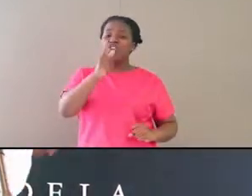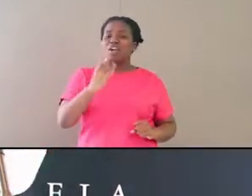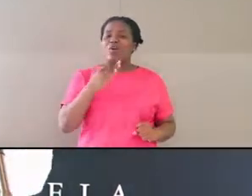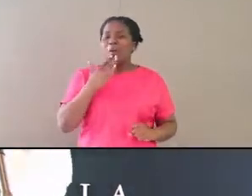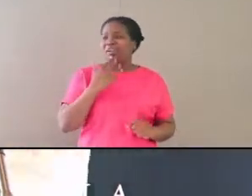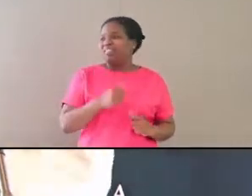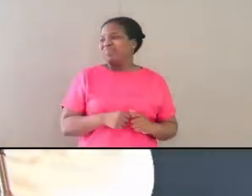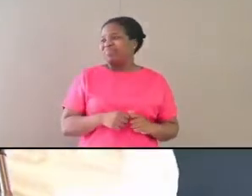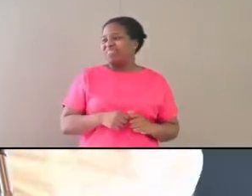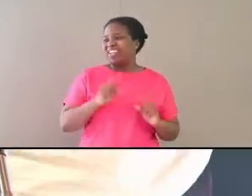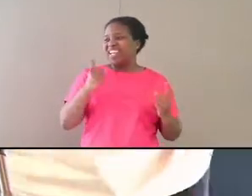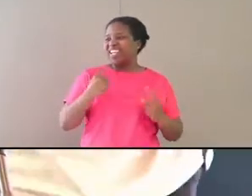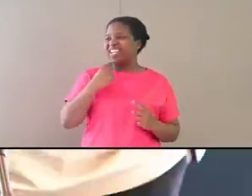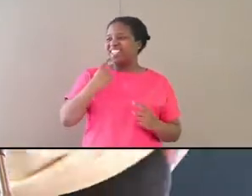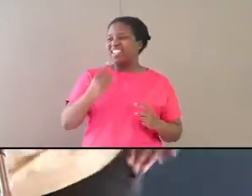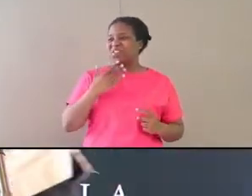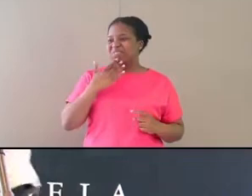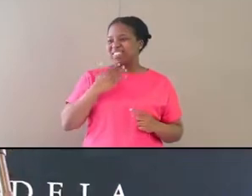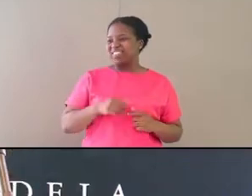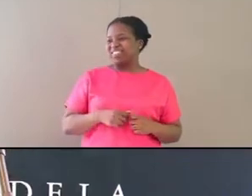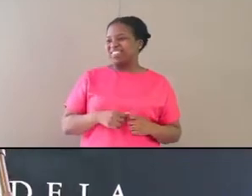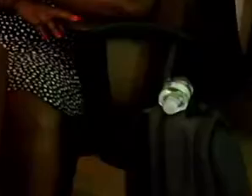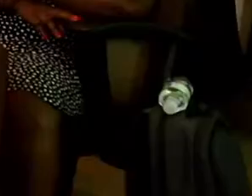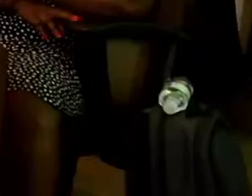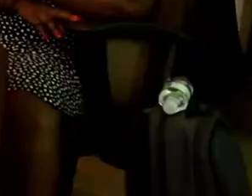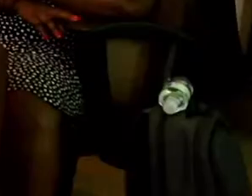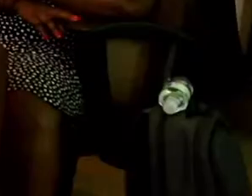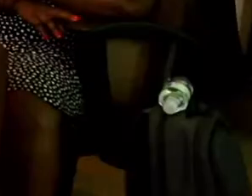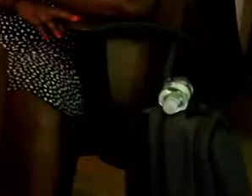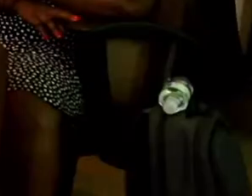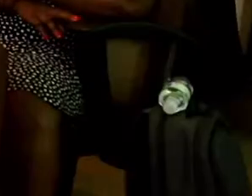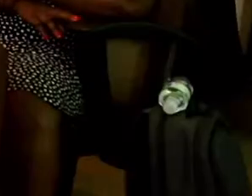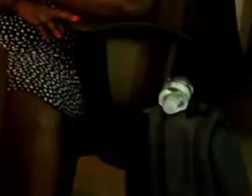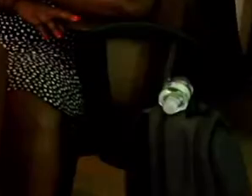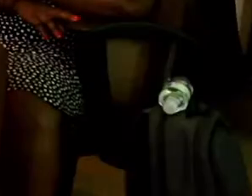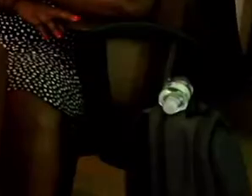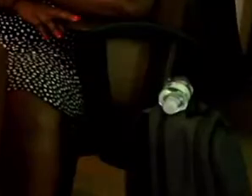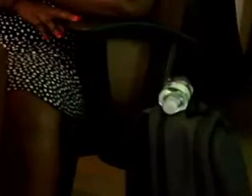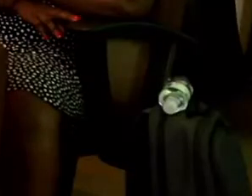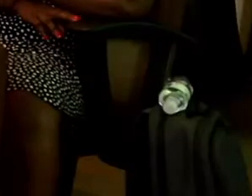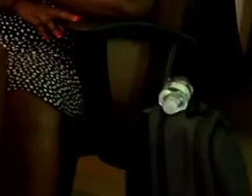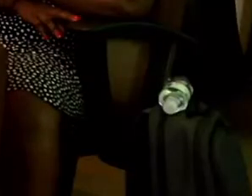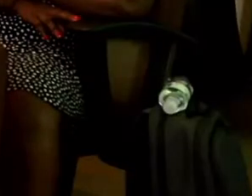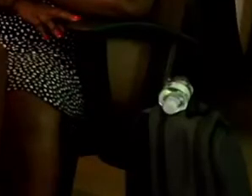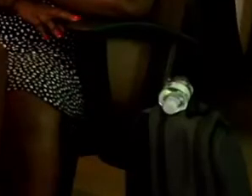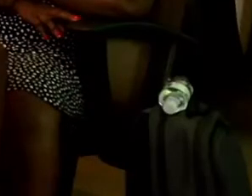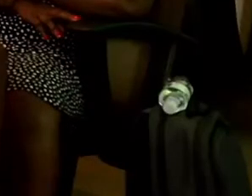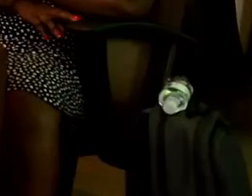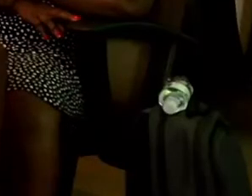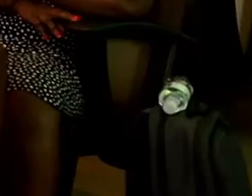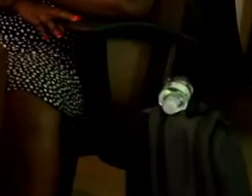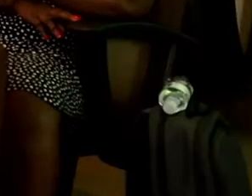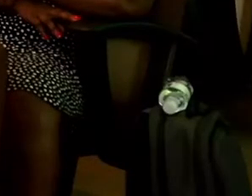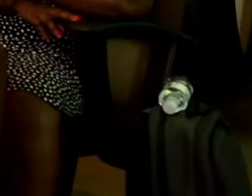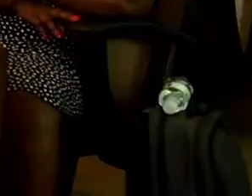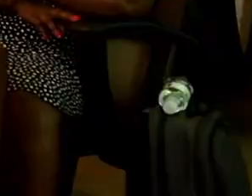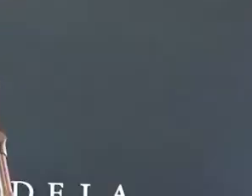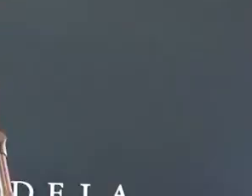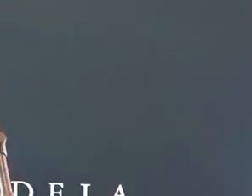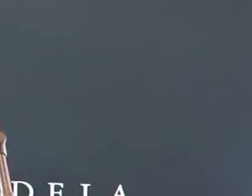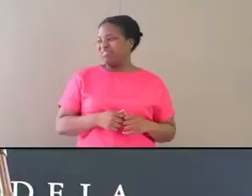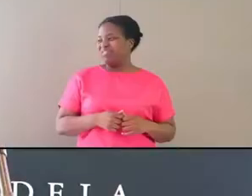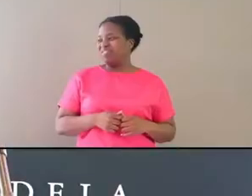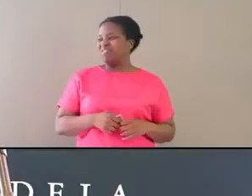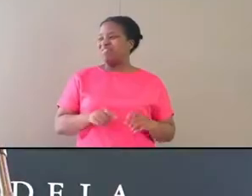I won't tell you which one. But thank you very much. And I think, I won't tell you which one.